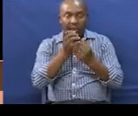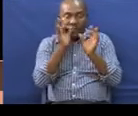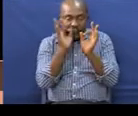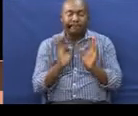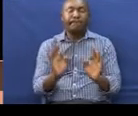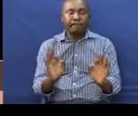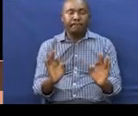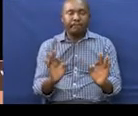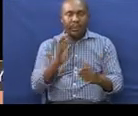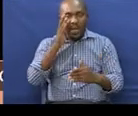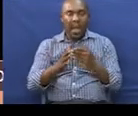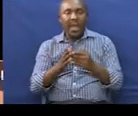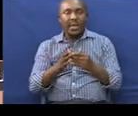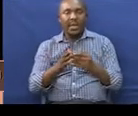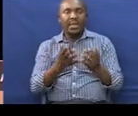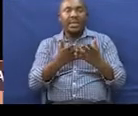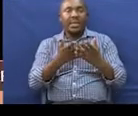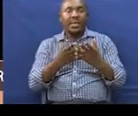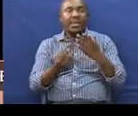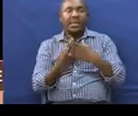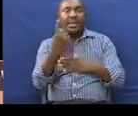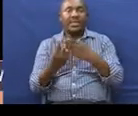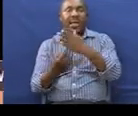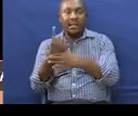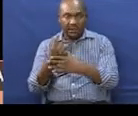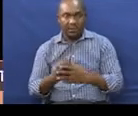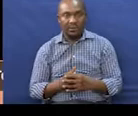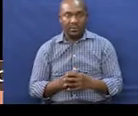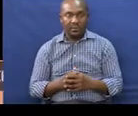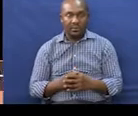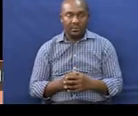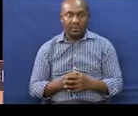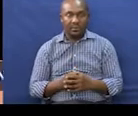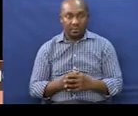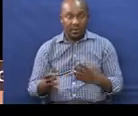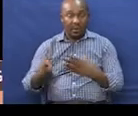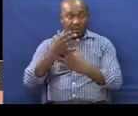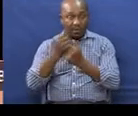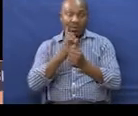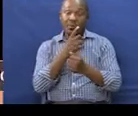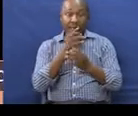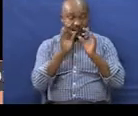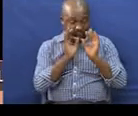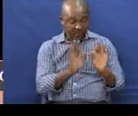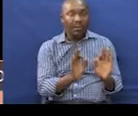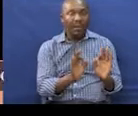results. And at the end of each test, a